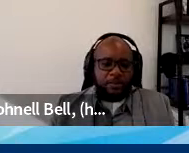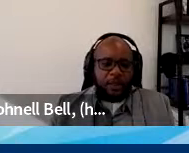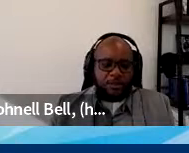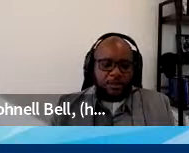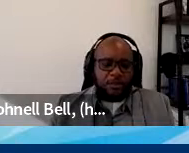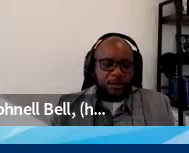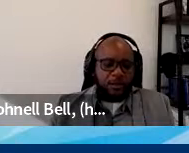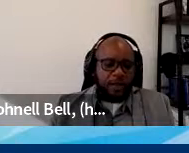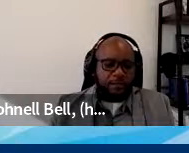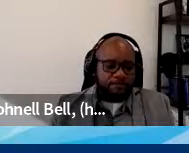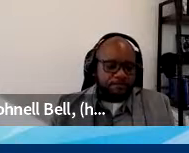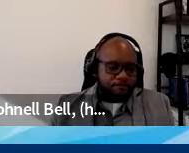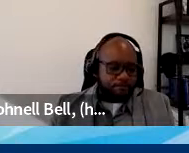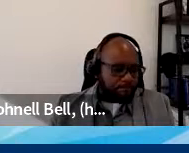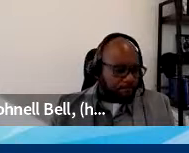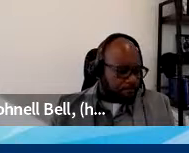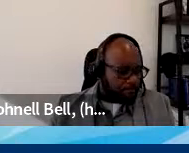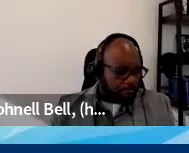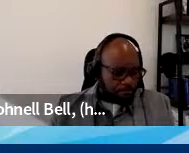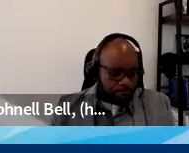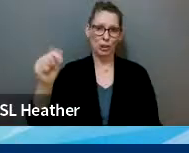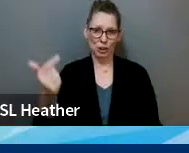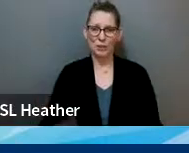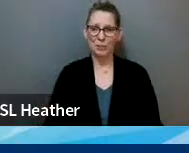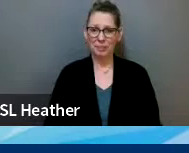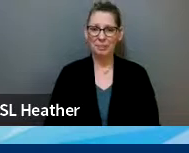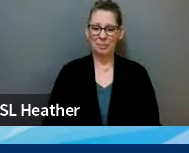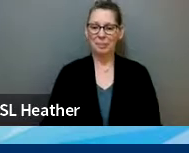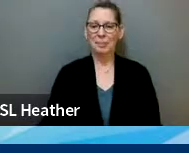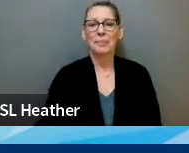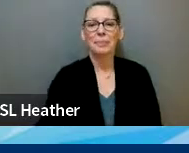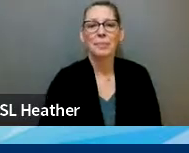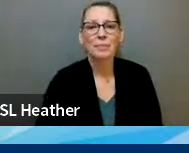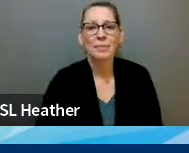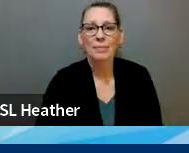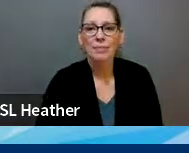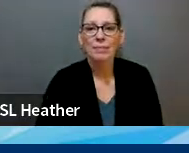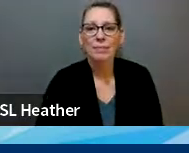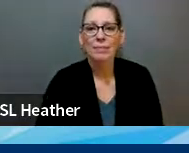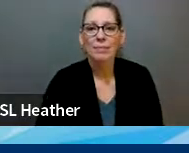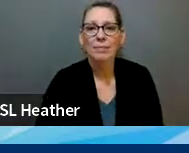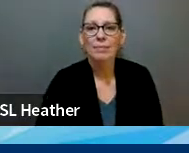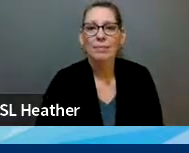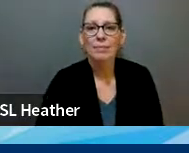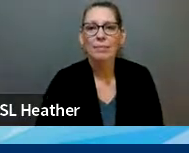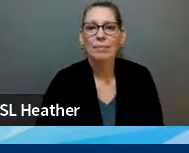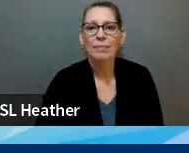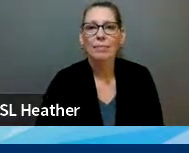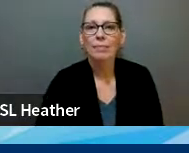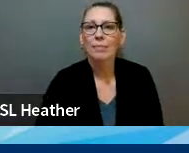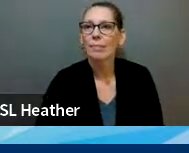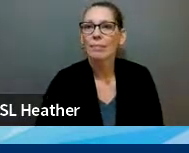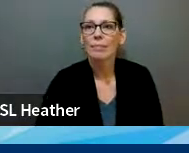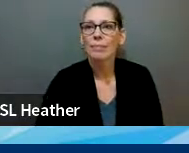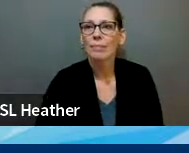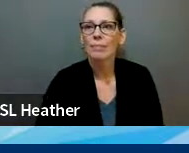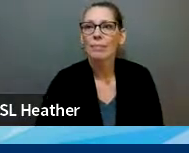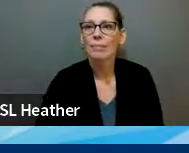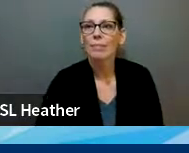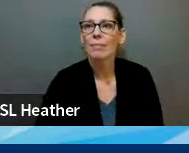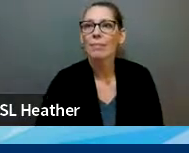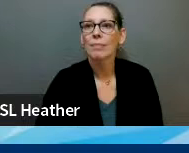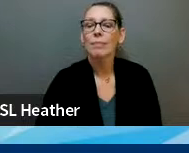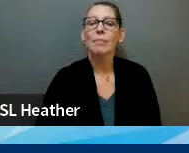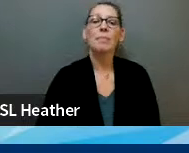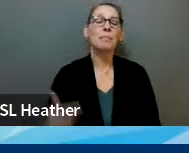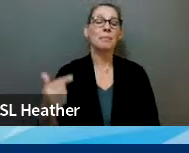on CBAG. Aiden. Thank you so much, everyone, for having me here this evening. Again, I'm Aiden Gronauer, the Assistant Director of Civil Rights and